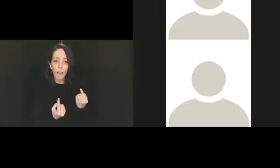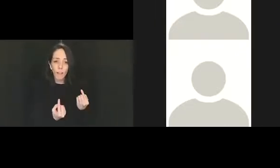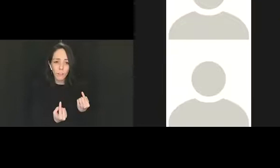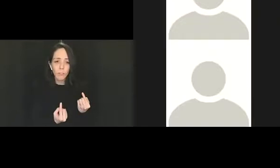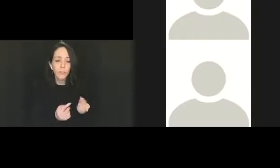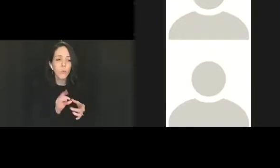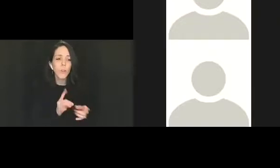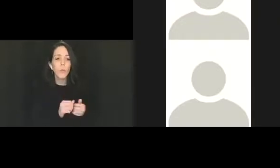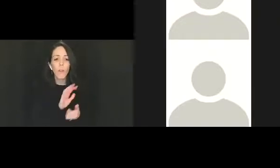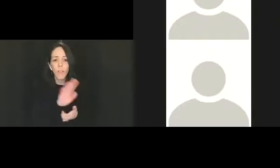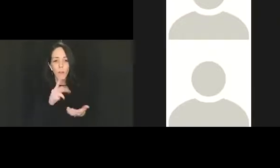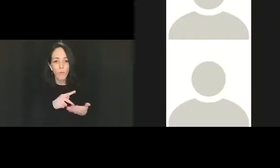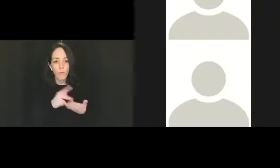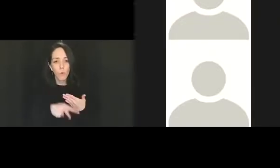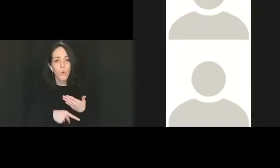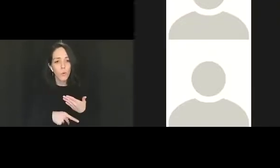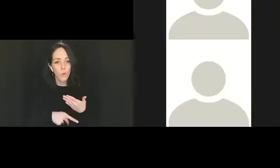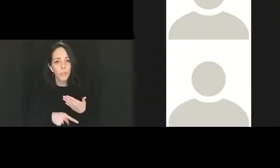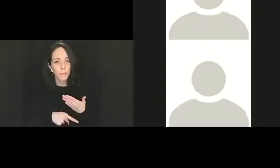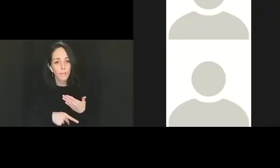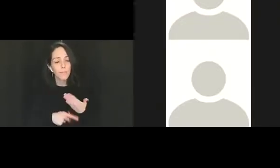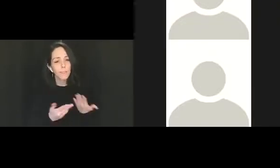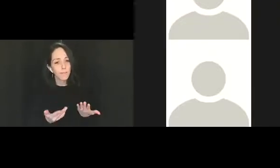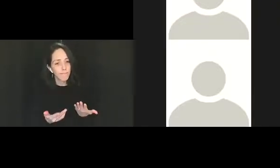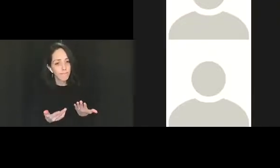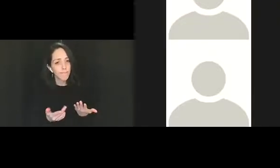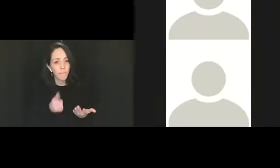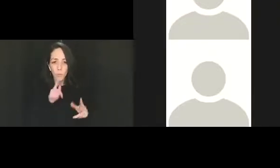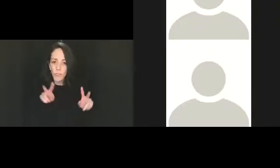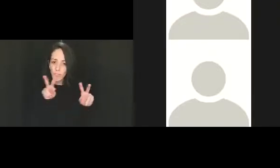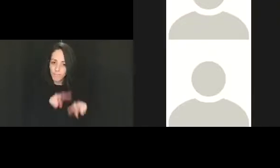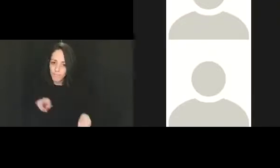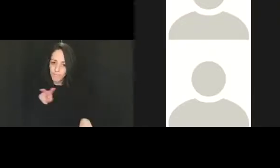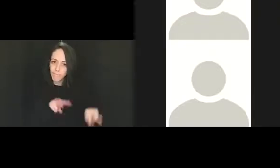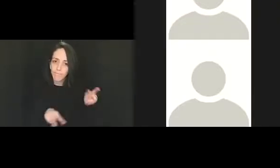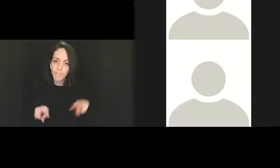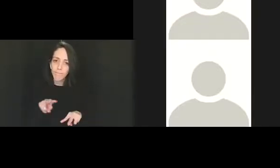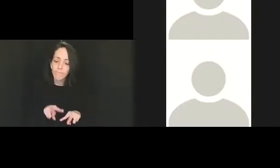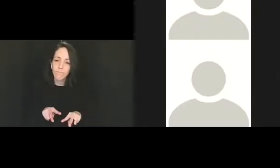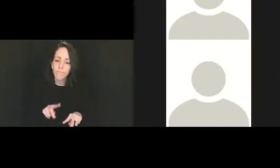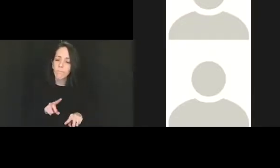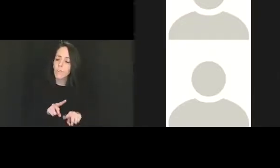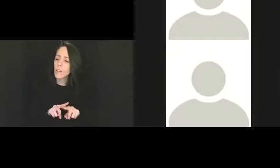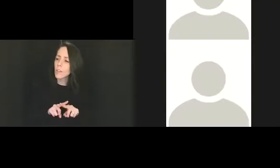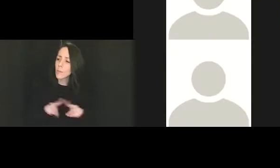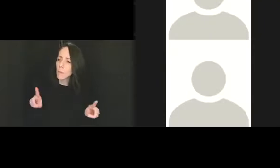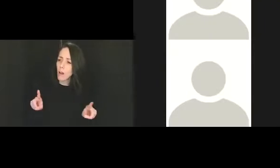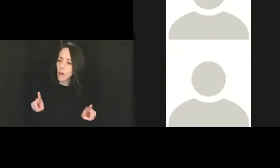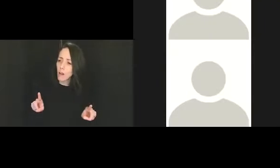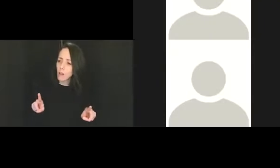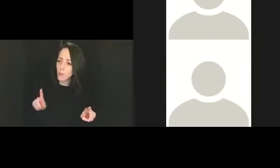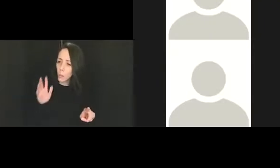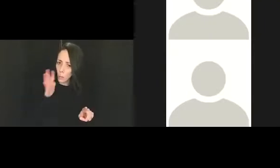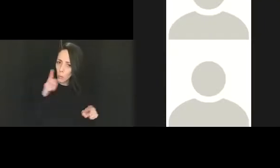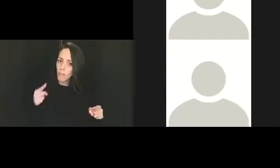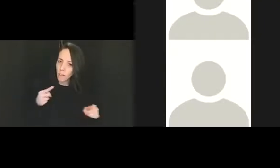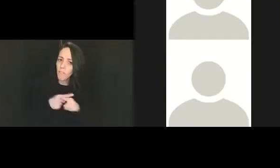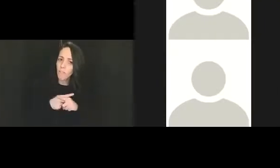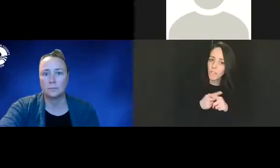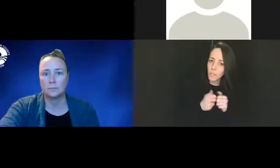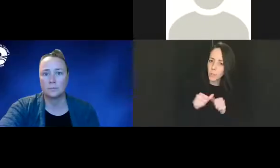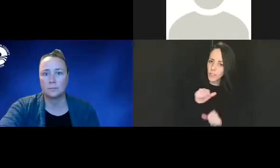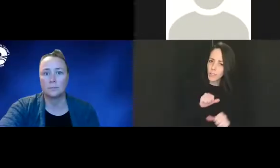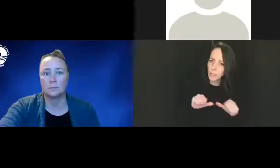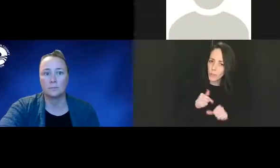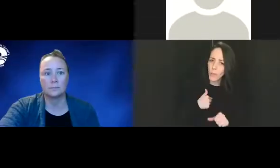programs. So that's what I'll be really looking into. But they will conflict with each other, and so I'm